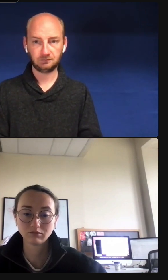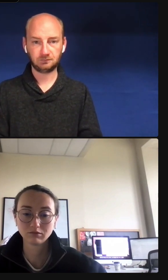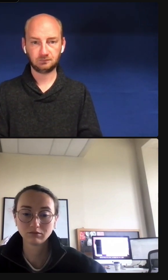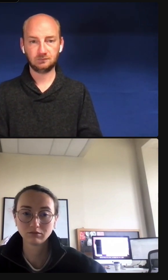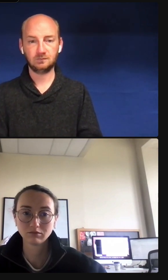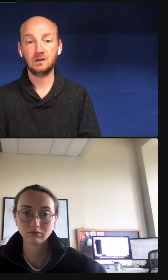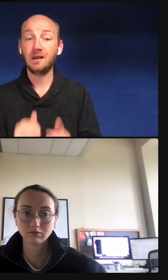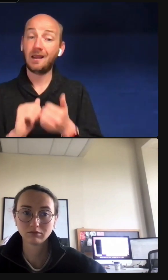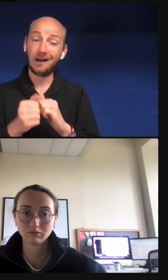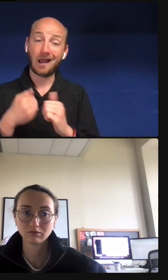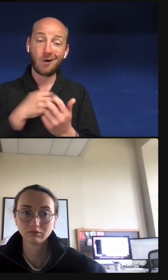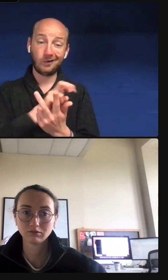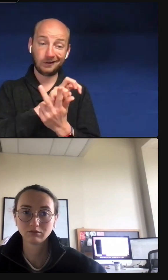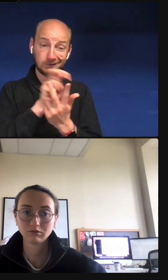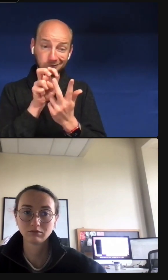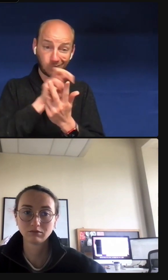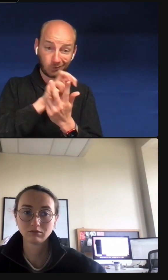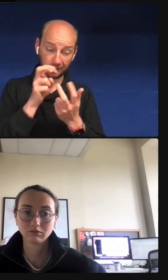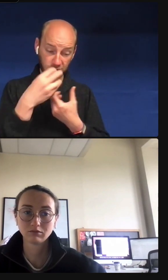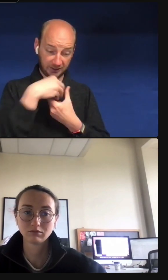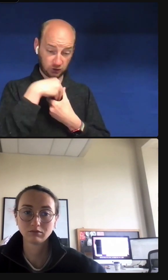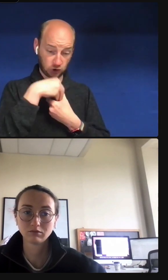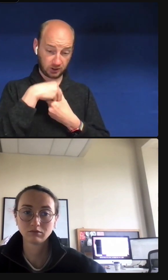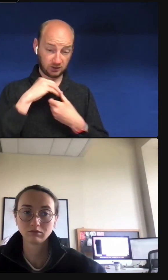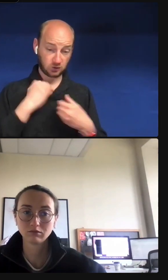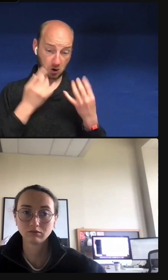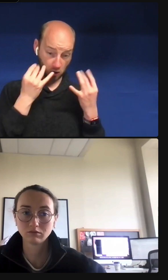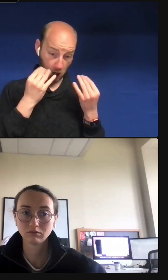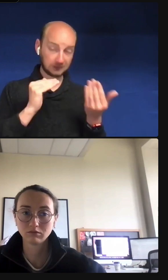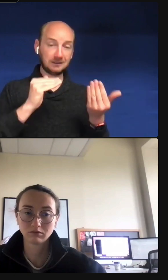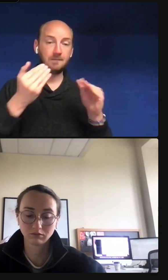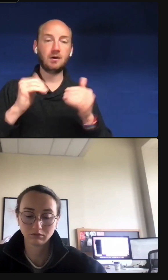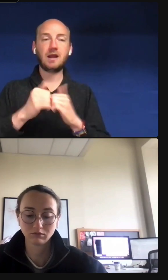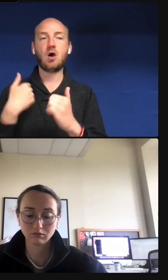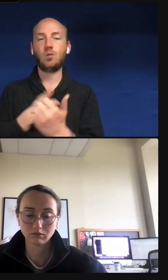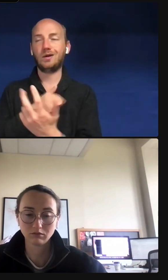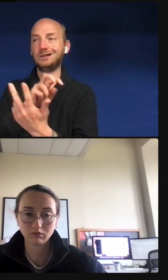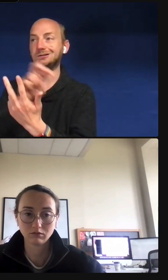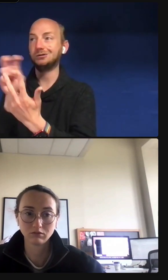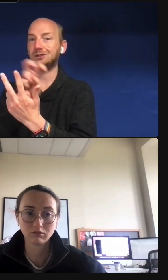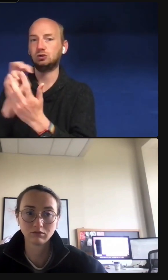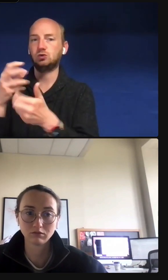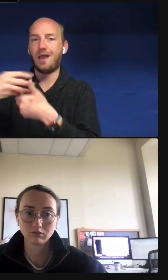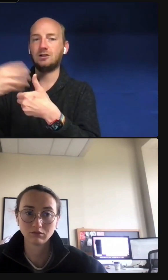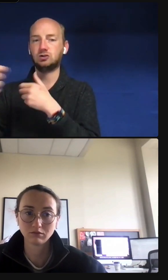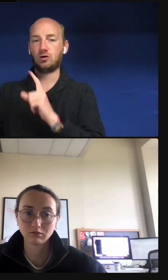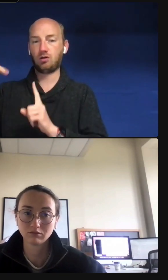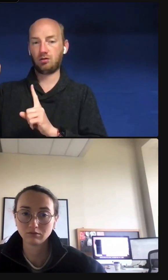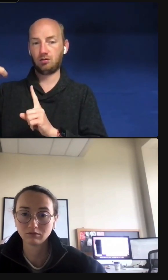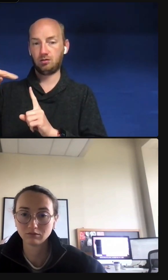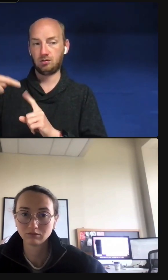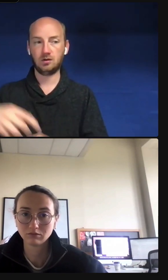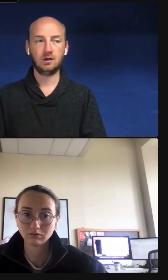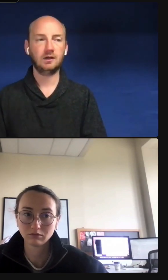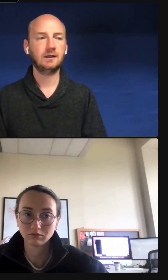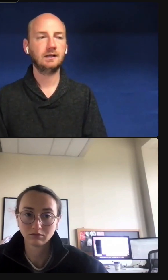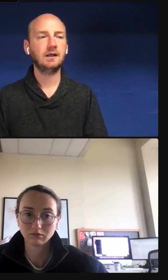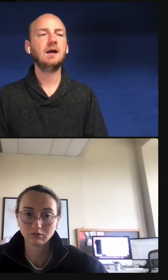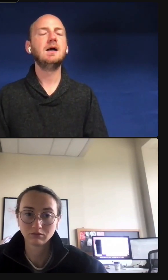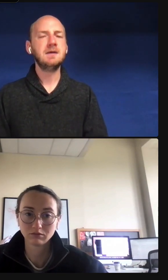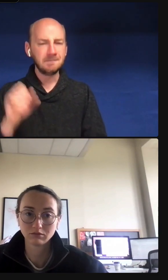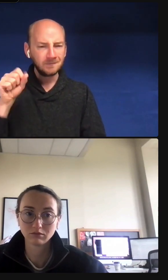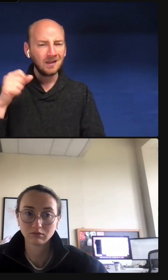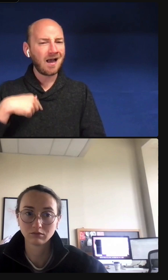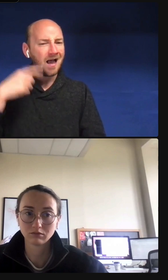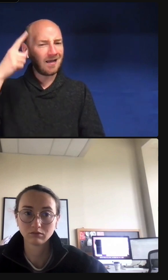more external? Yeah, that's a great question, and I think there's definitely a degree of overlap, even though we study them